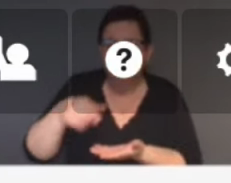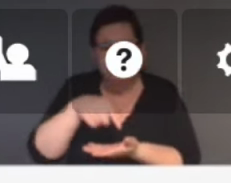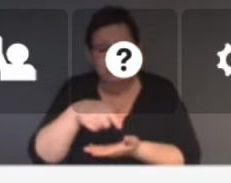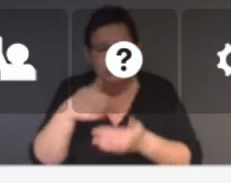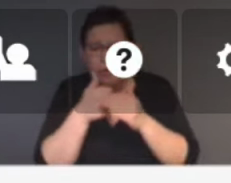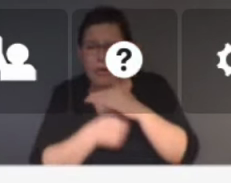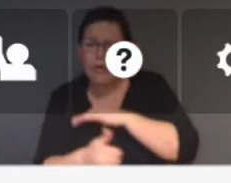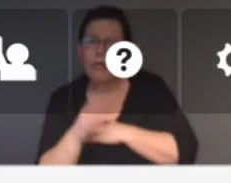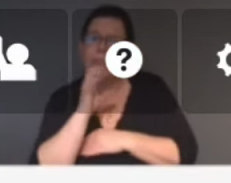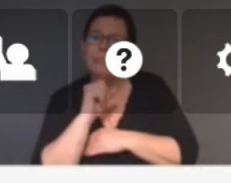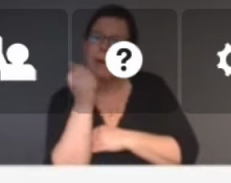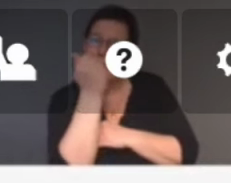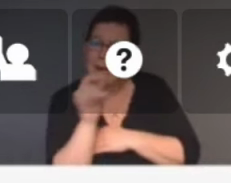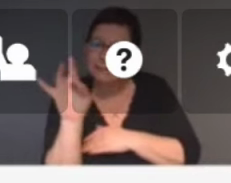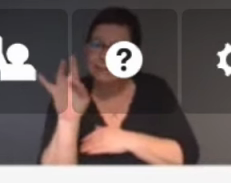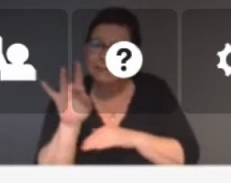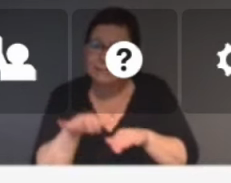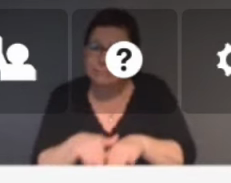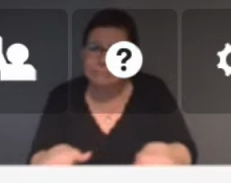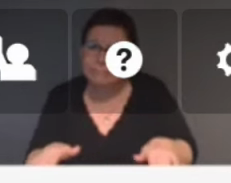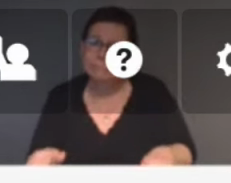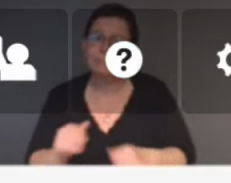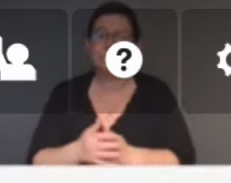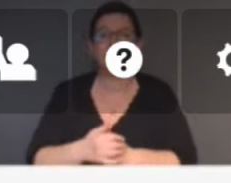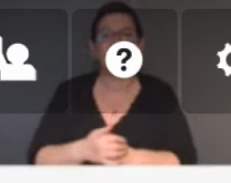Each year, it may provide up to